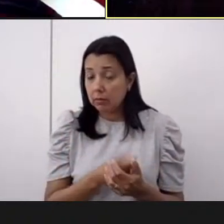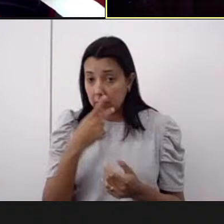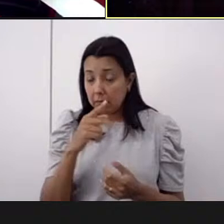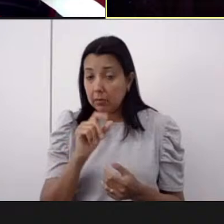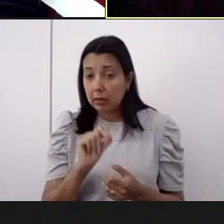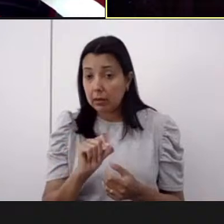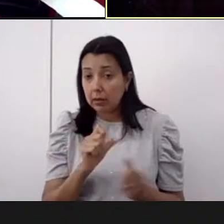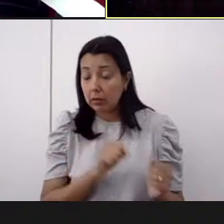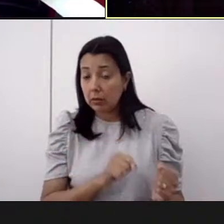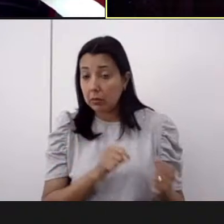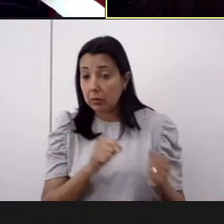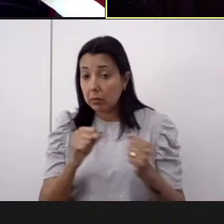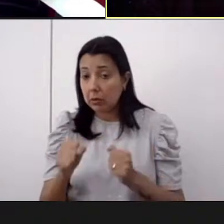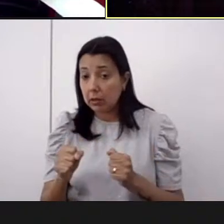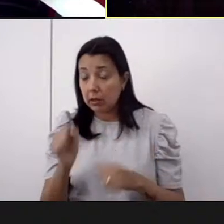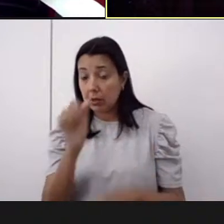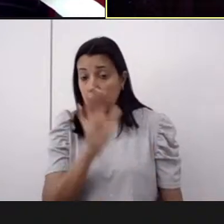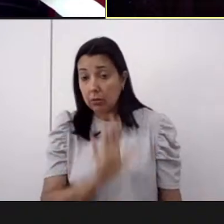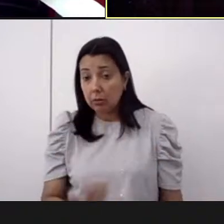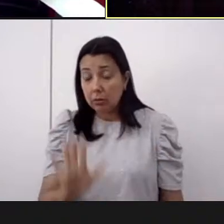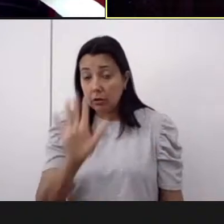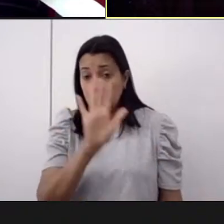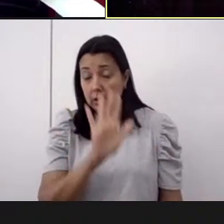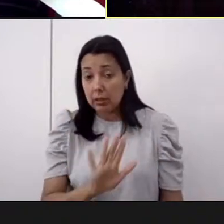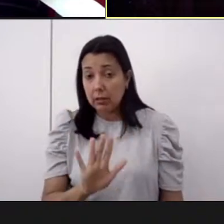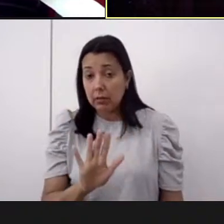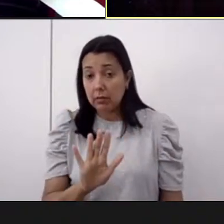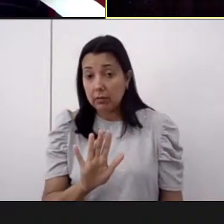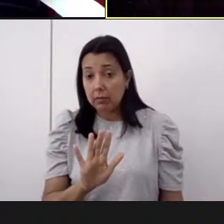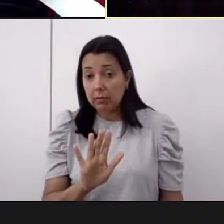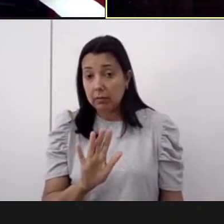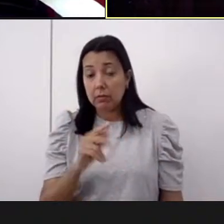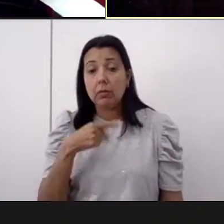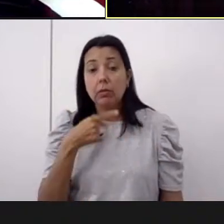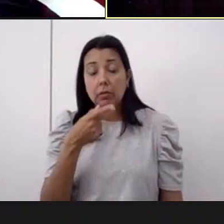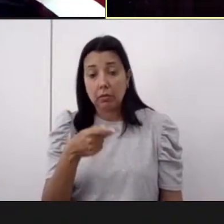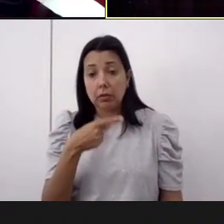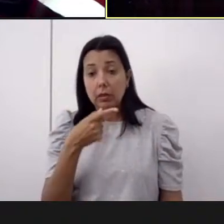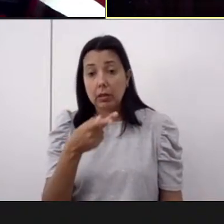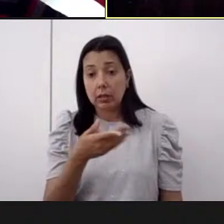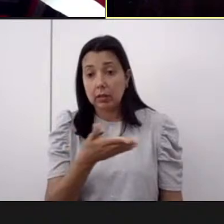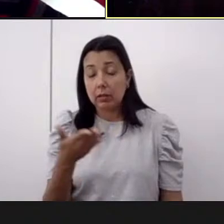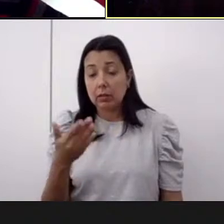to establish a more fair relation and